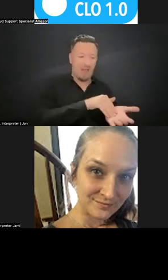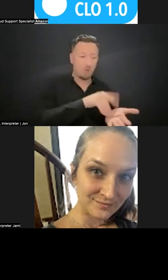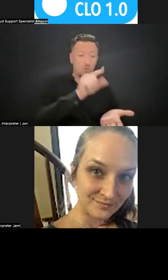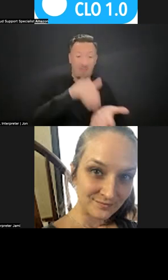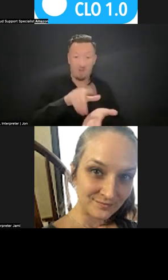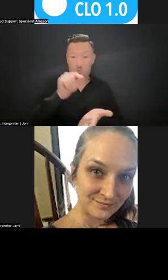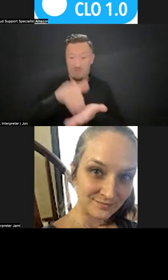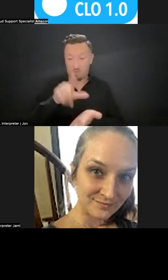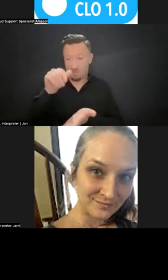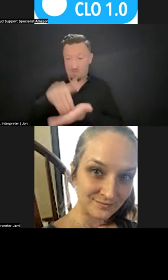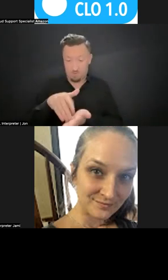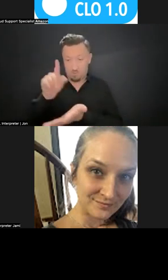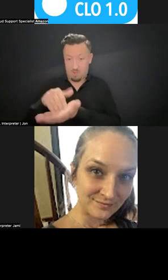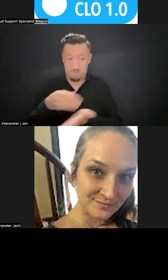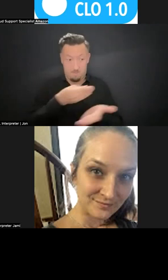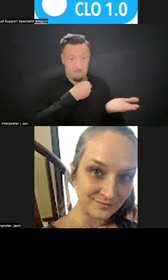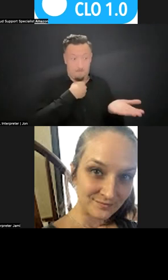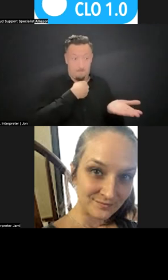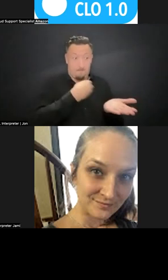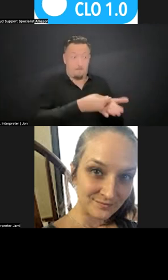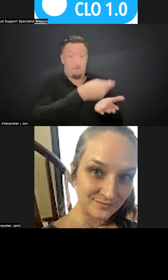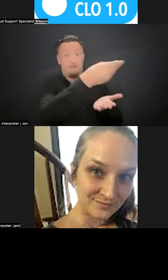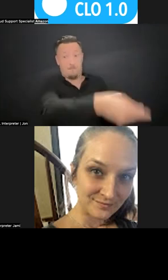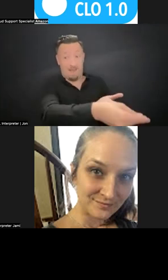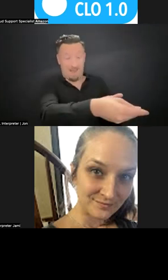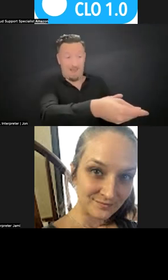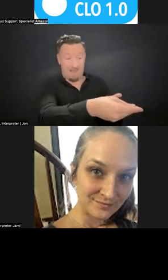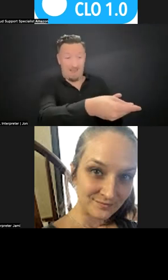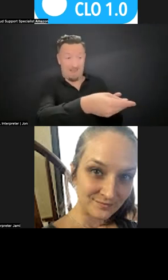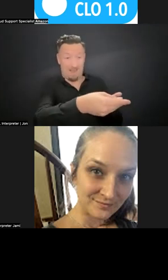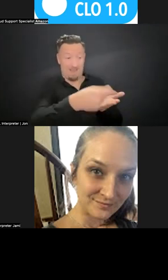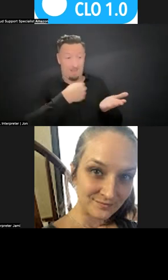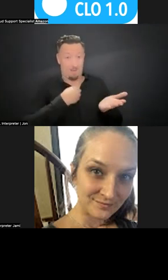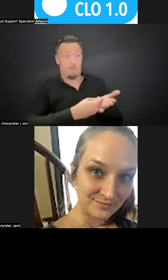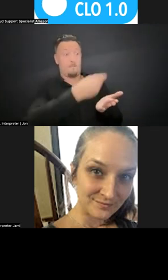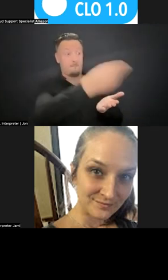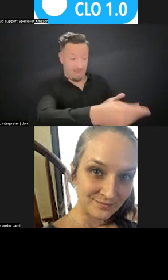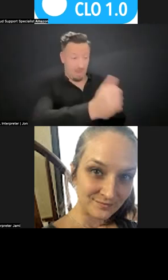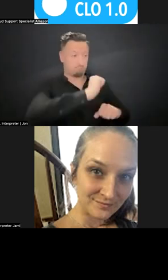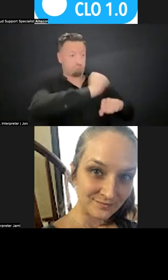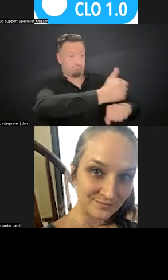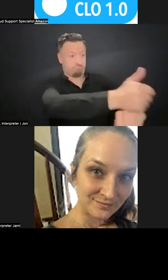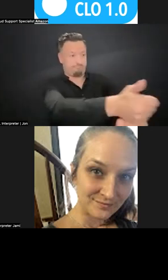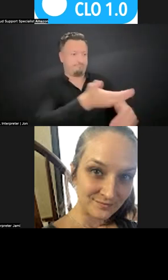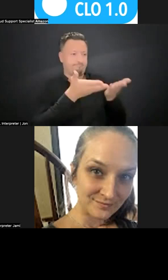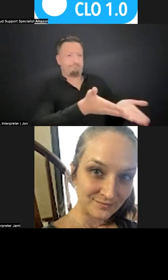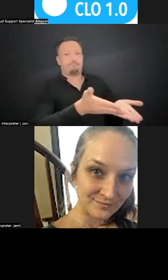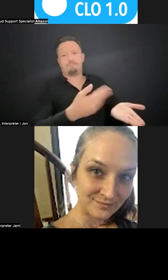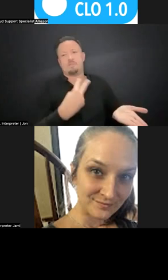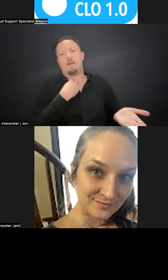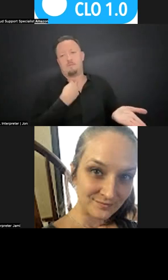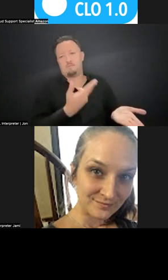you're pretty much stuck with it. But if the company is using it or not, you're stuck with it. So that's